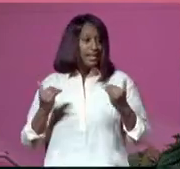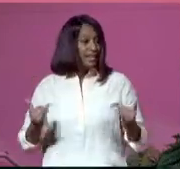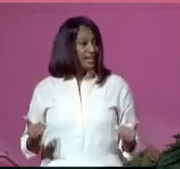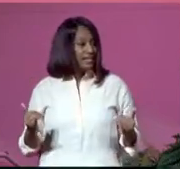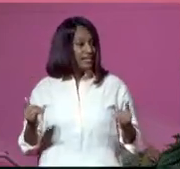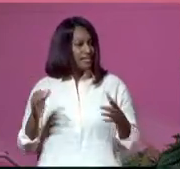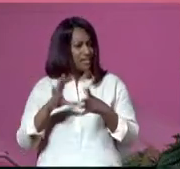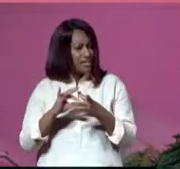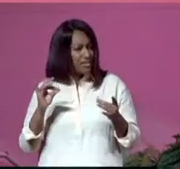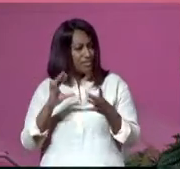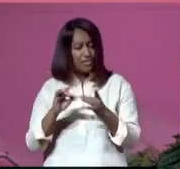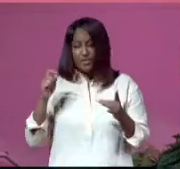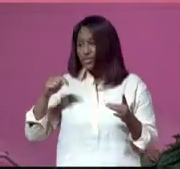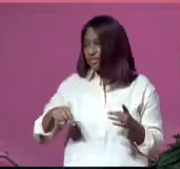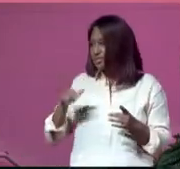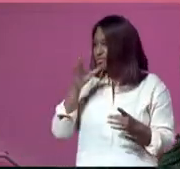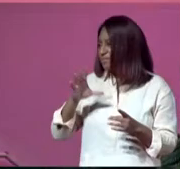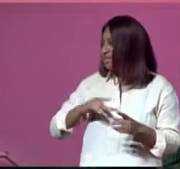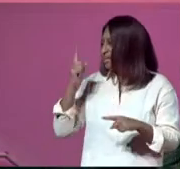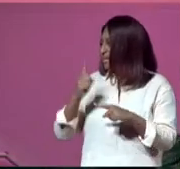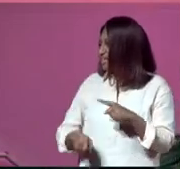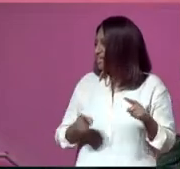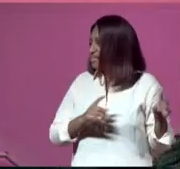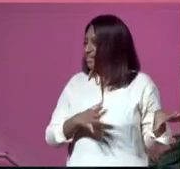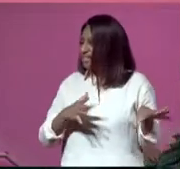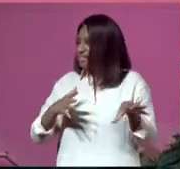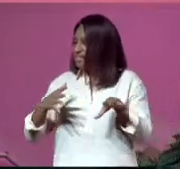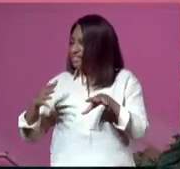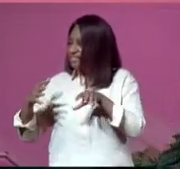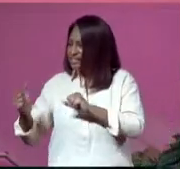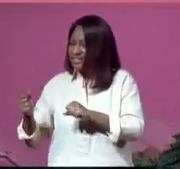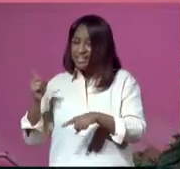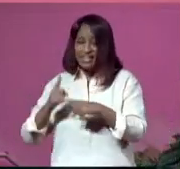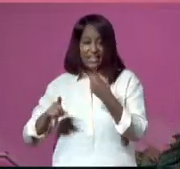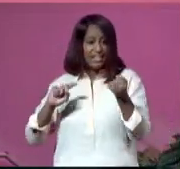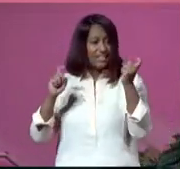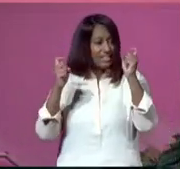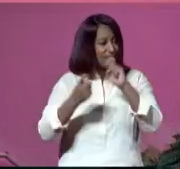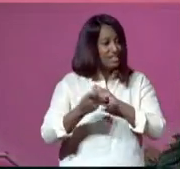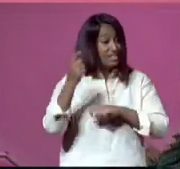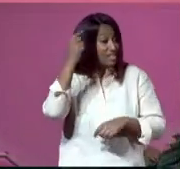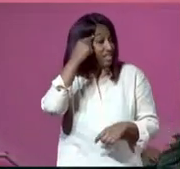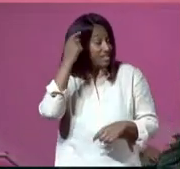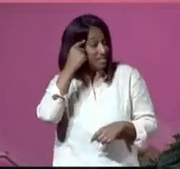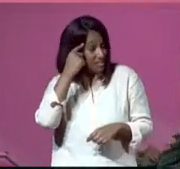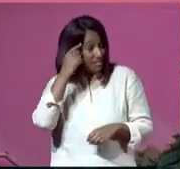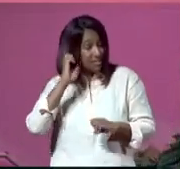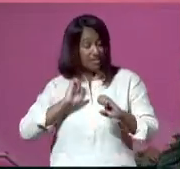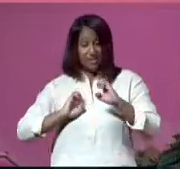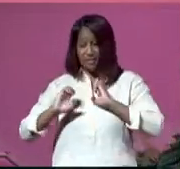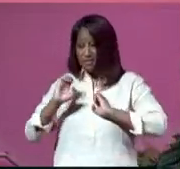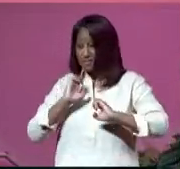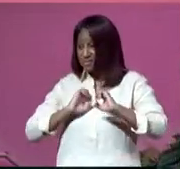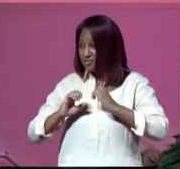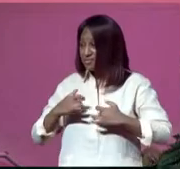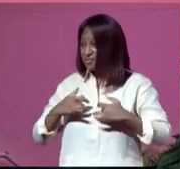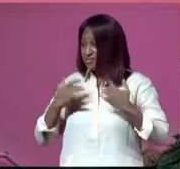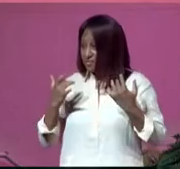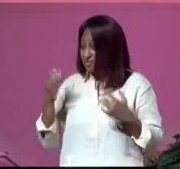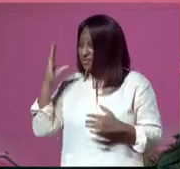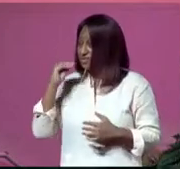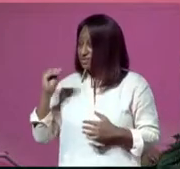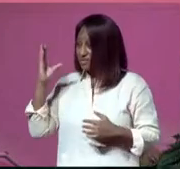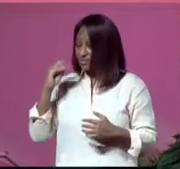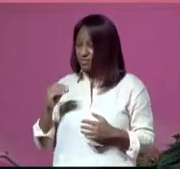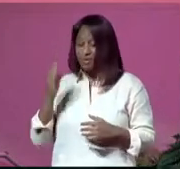woman can't leave the mental and emotional place she's in as a result of her